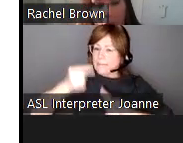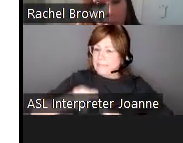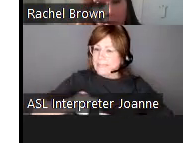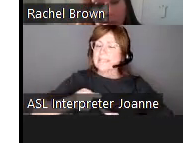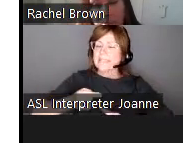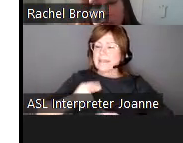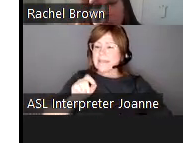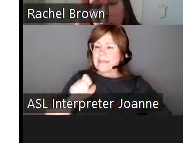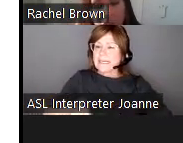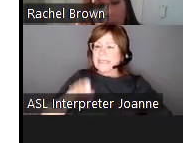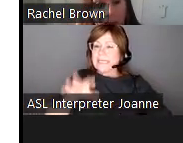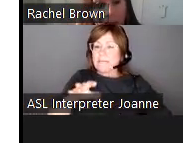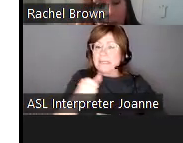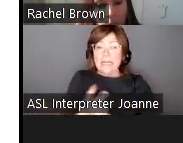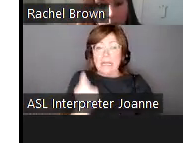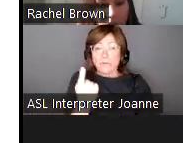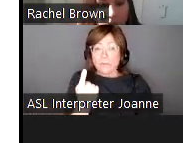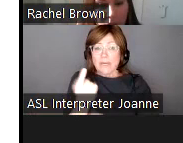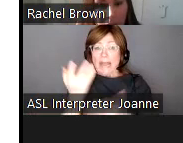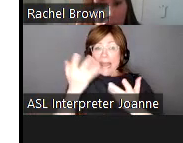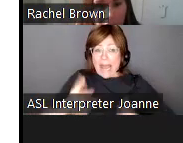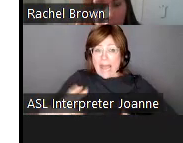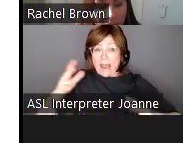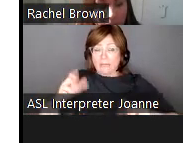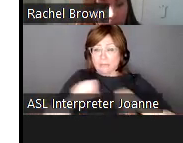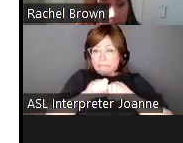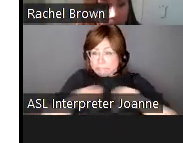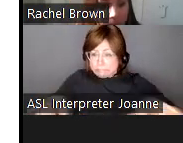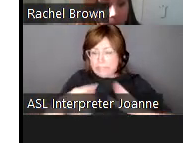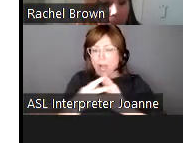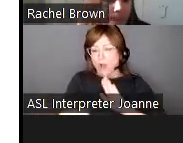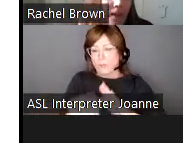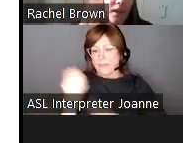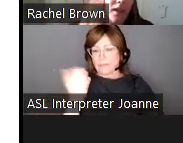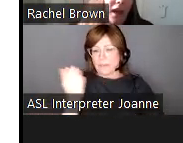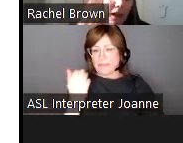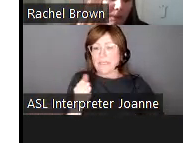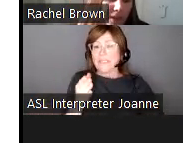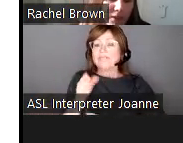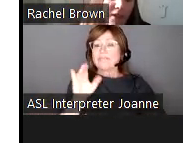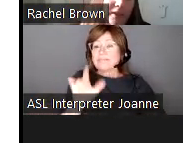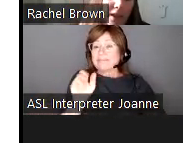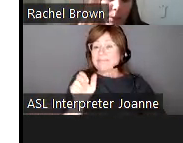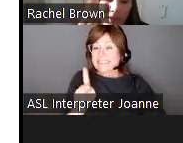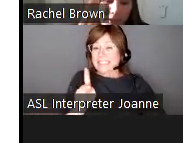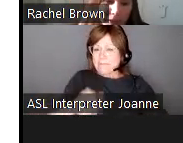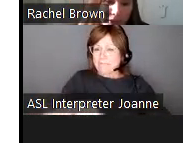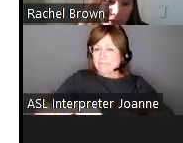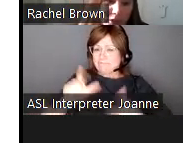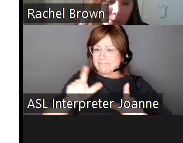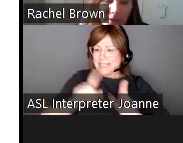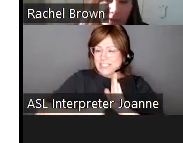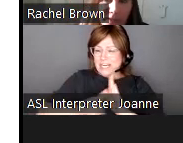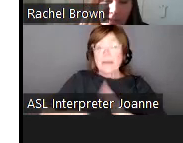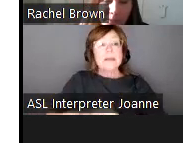get a copy of this presentation afterwards, so you can check out that link later. The other thing that I wanted to mention